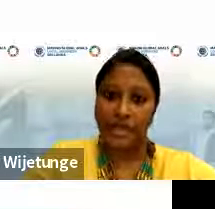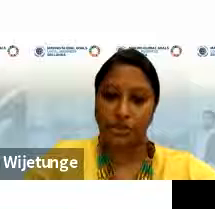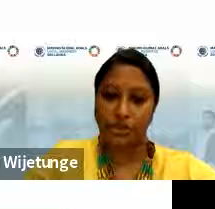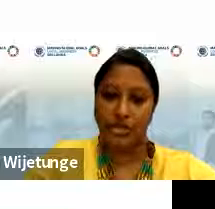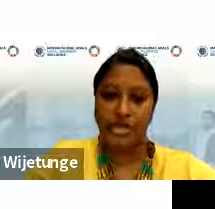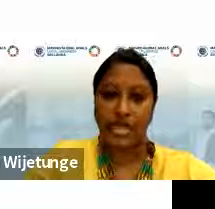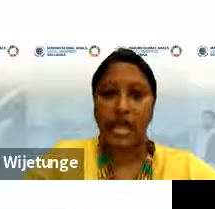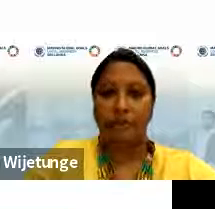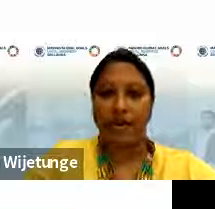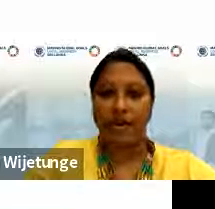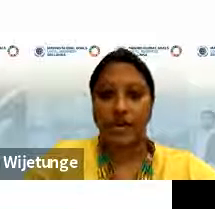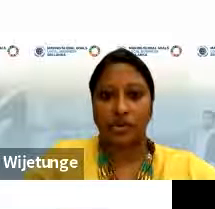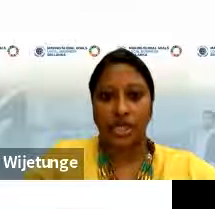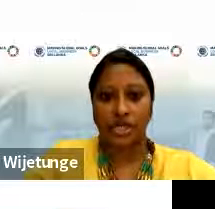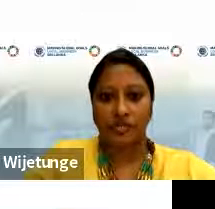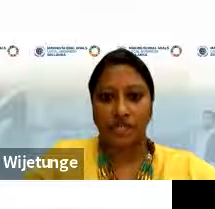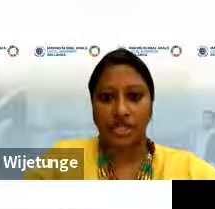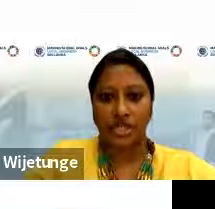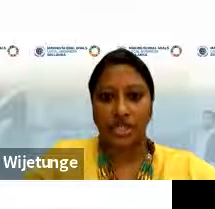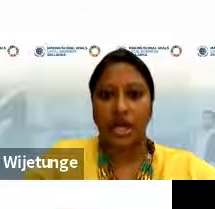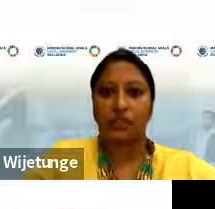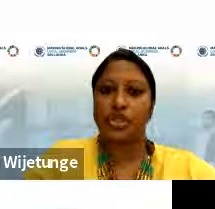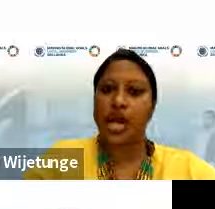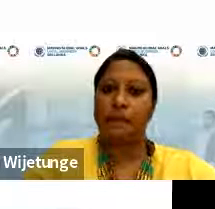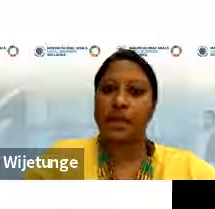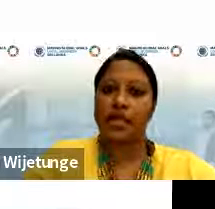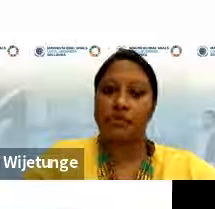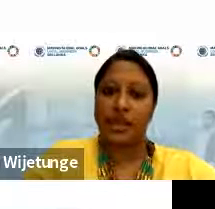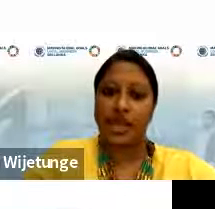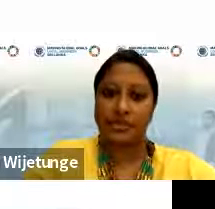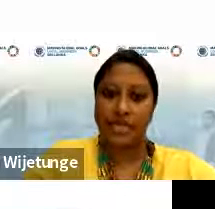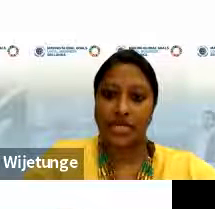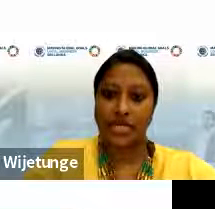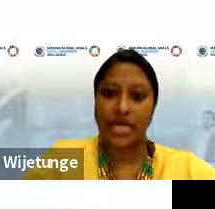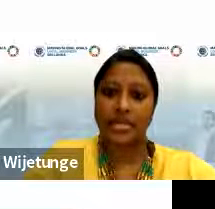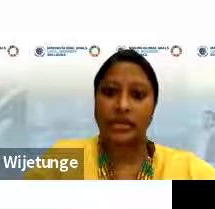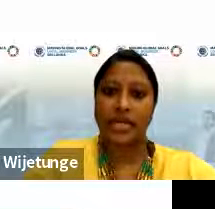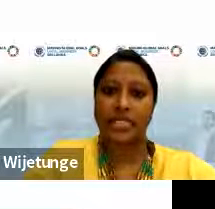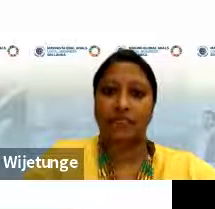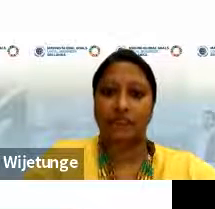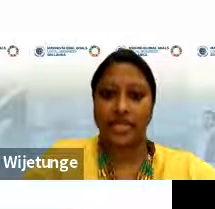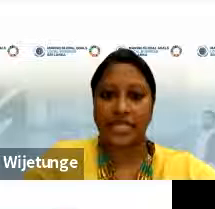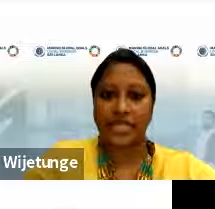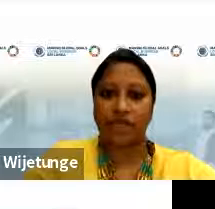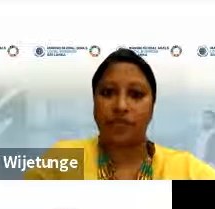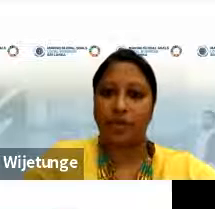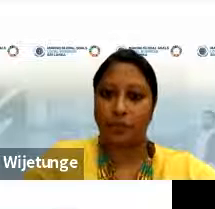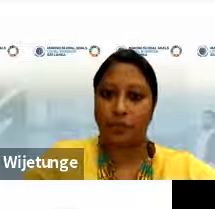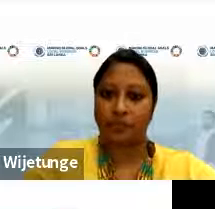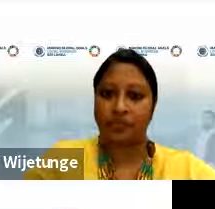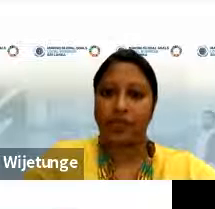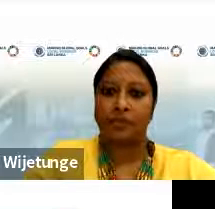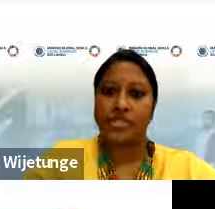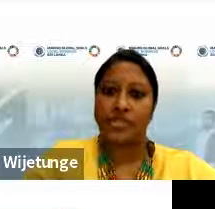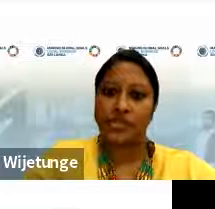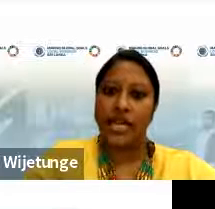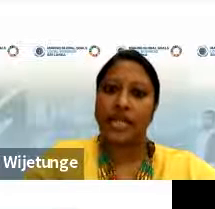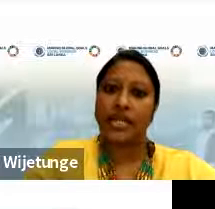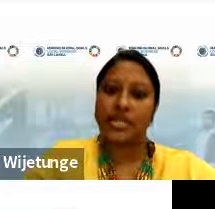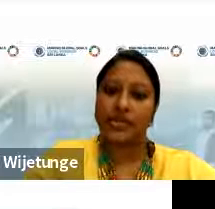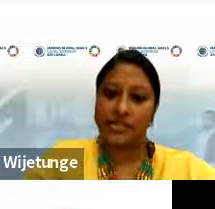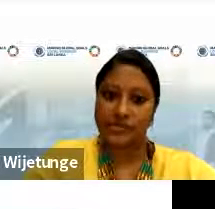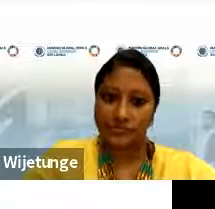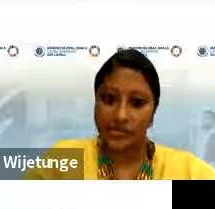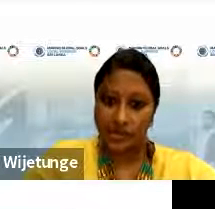port management, maritime education divisions, which come under the maritime sector as well as the freight sector of the group. Mr.